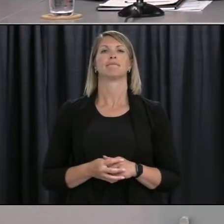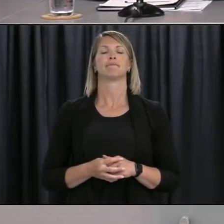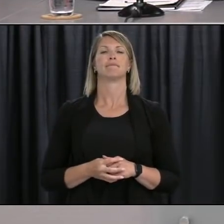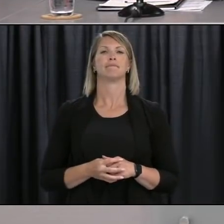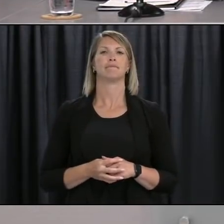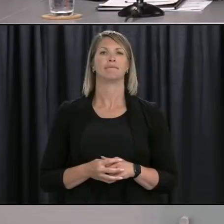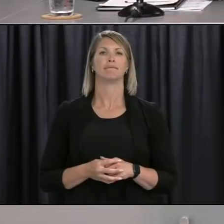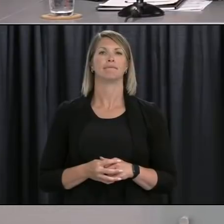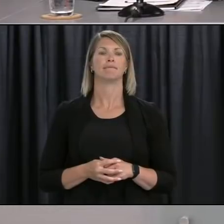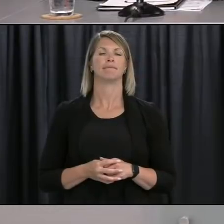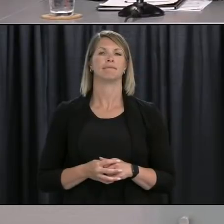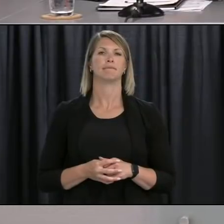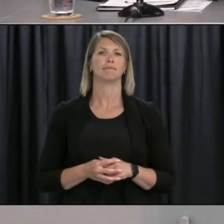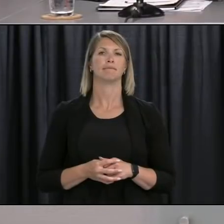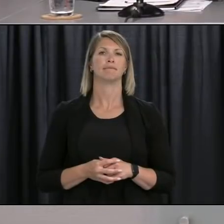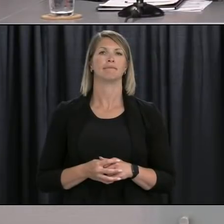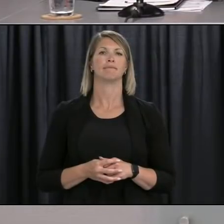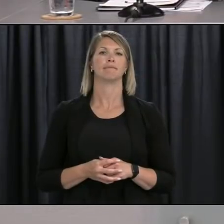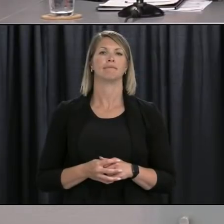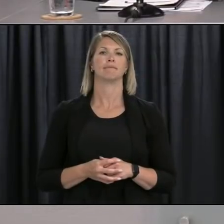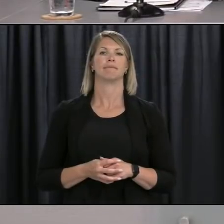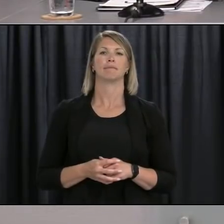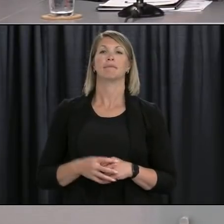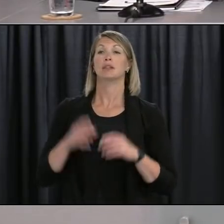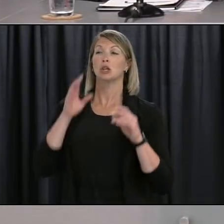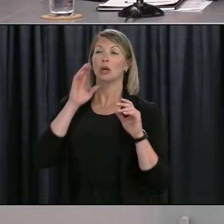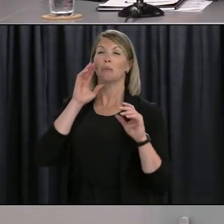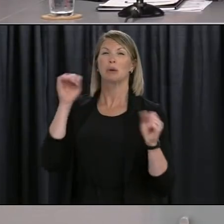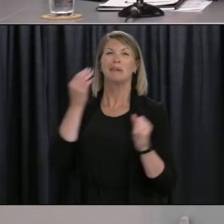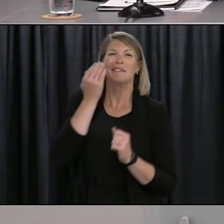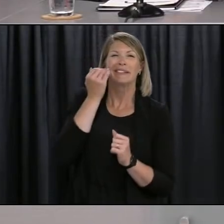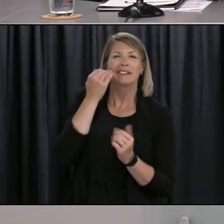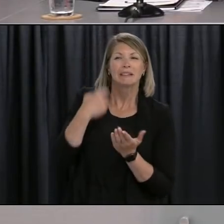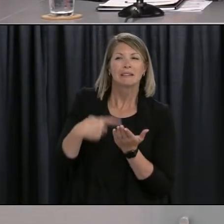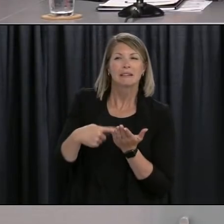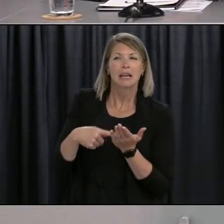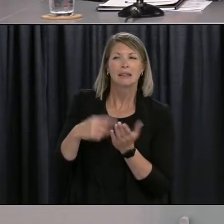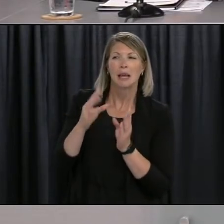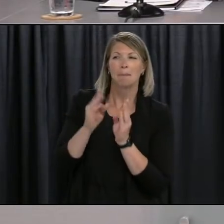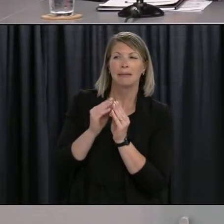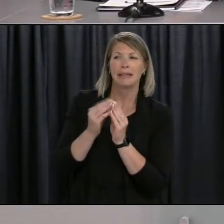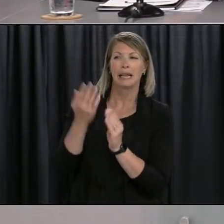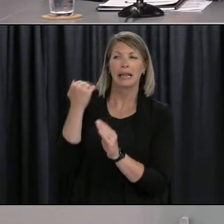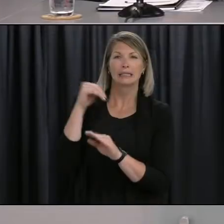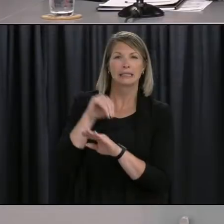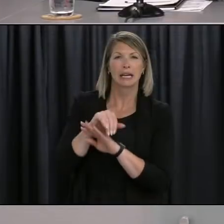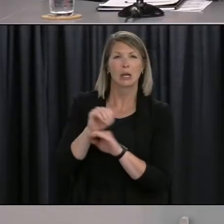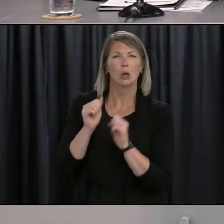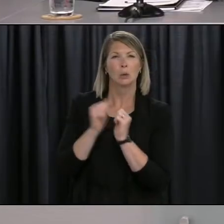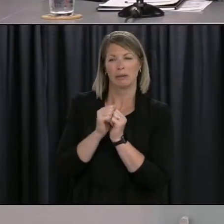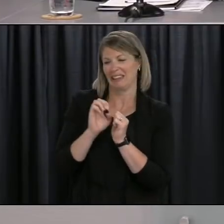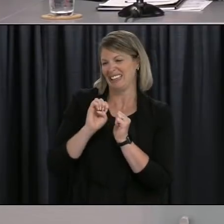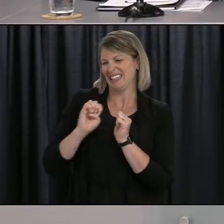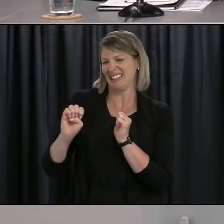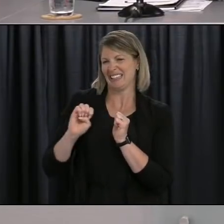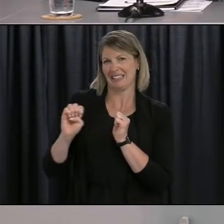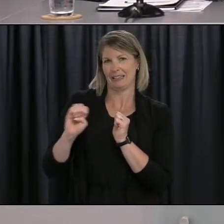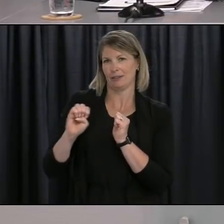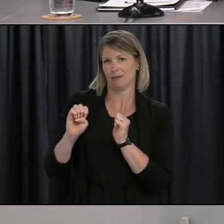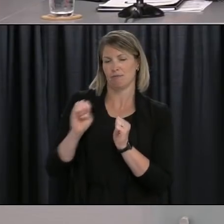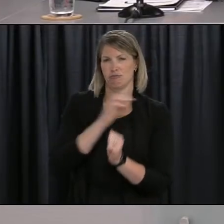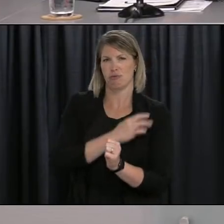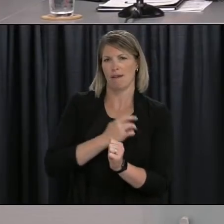you. Premier, you mentioned a meeting last night with the Atlantic Canadian premiers. I just wanted to...